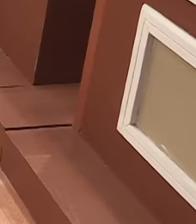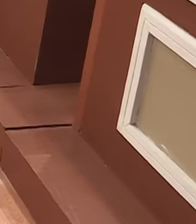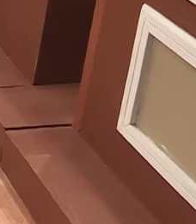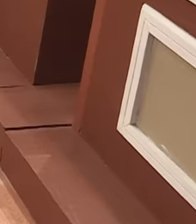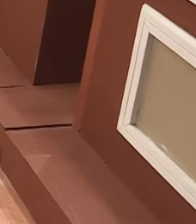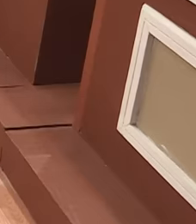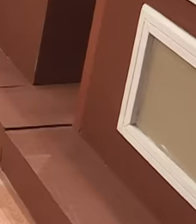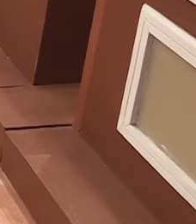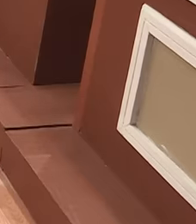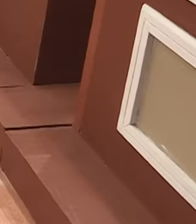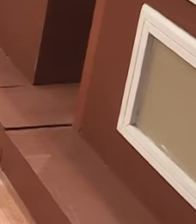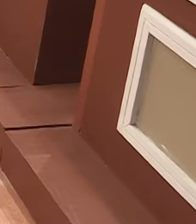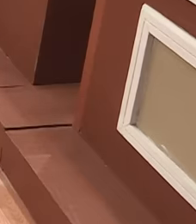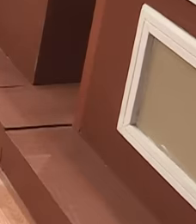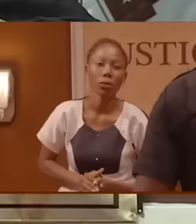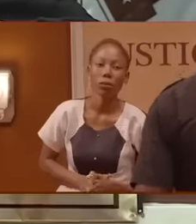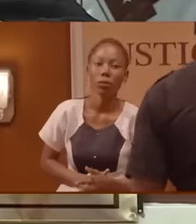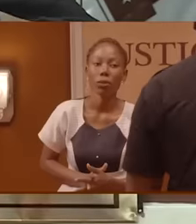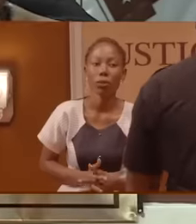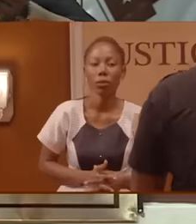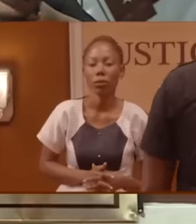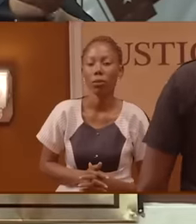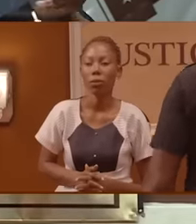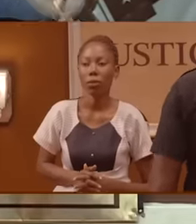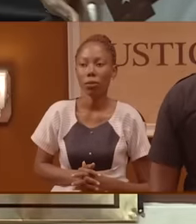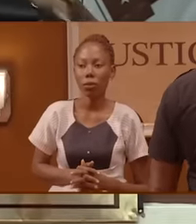all. Thank you, Akin.